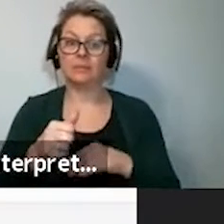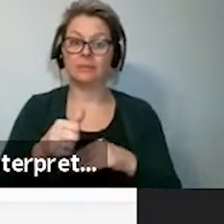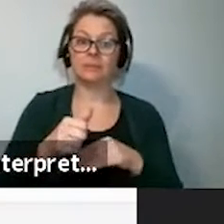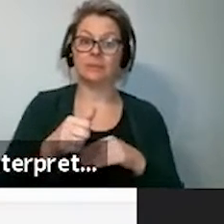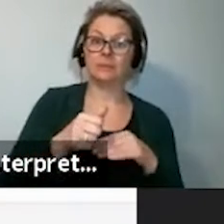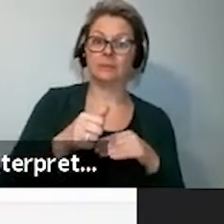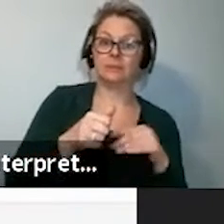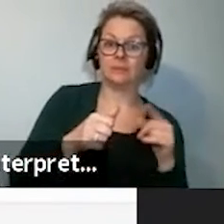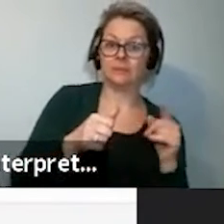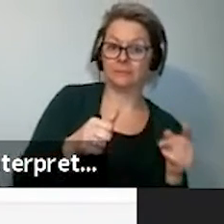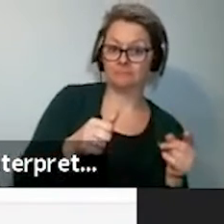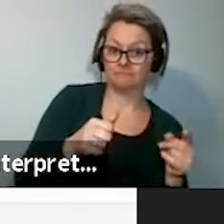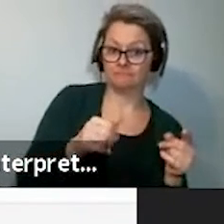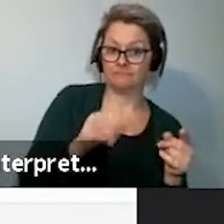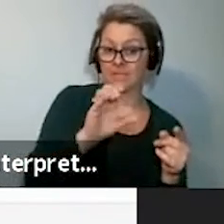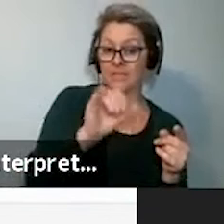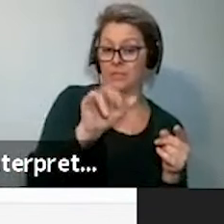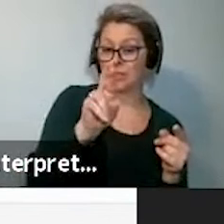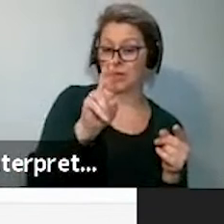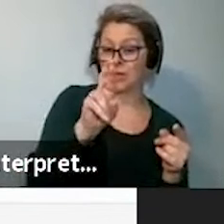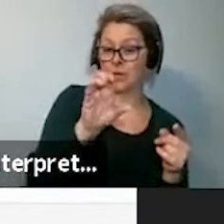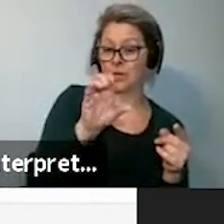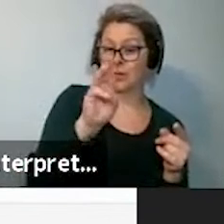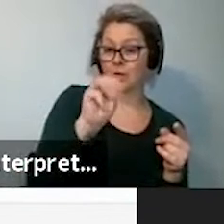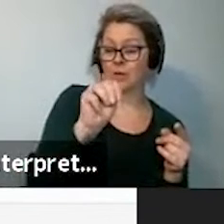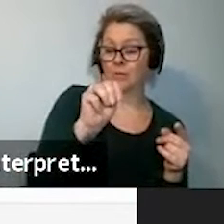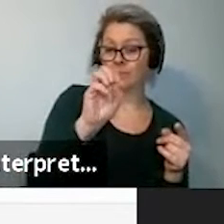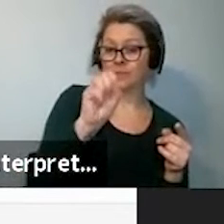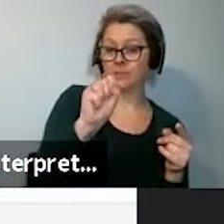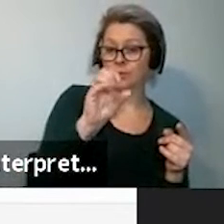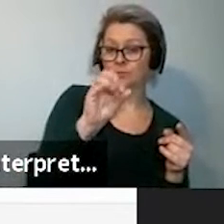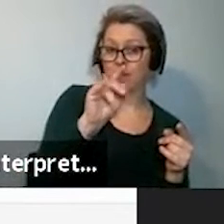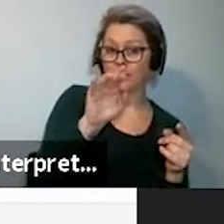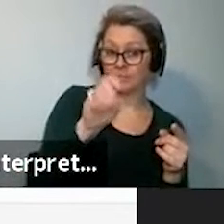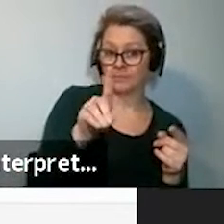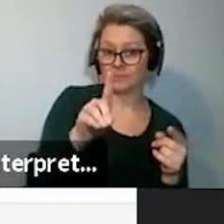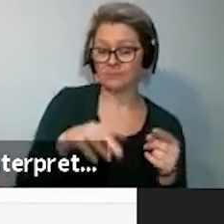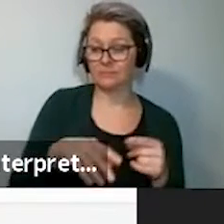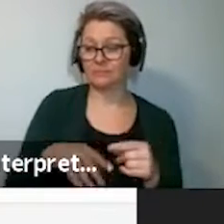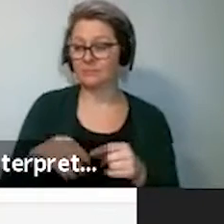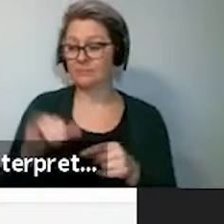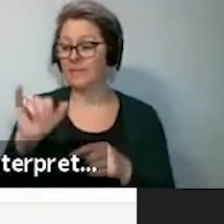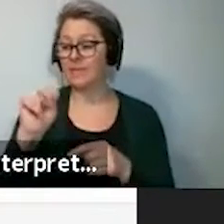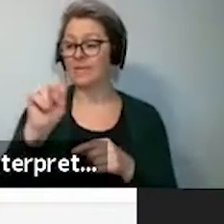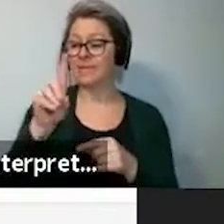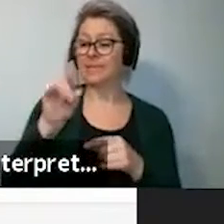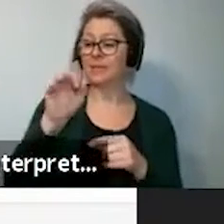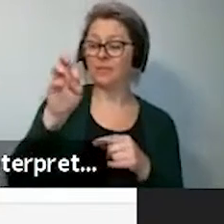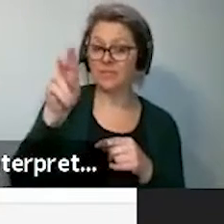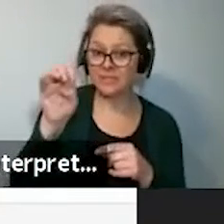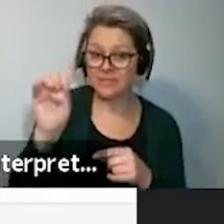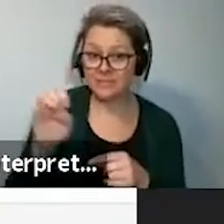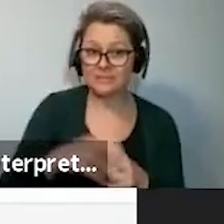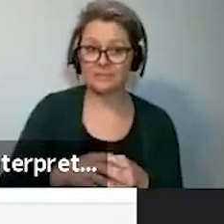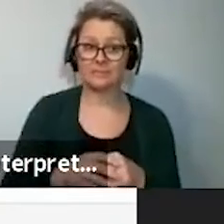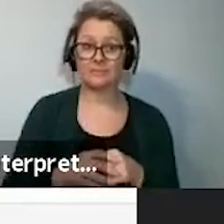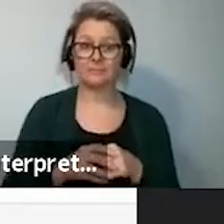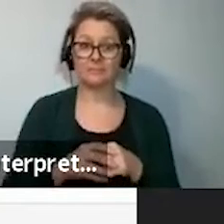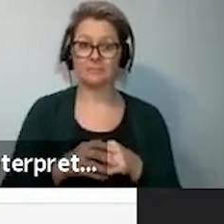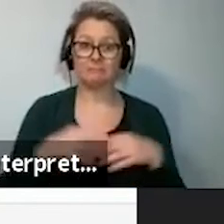Circumscribed indifference. Excessive fascination with